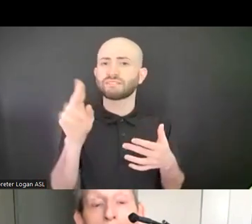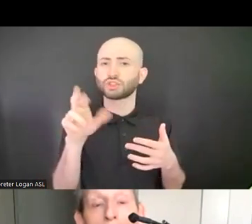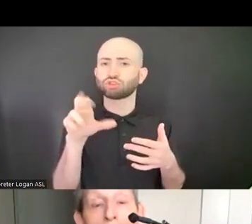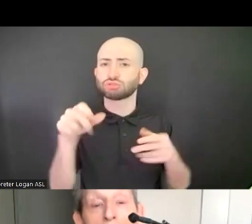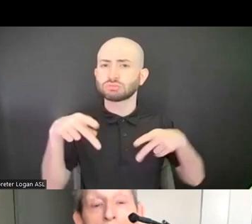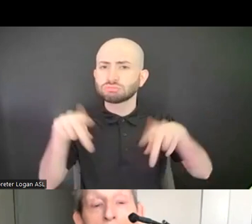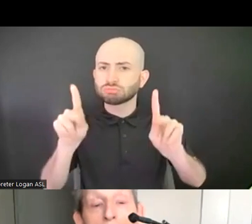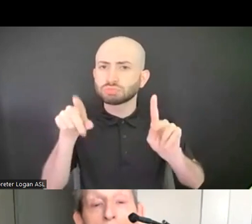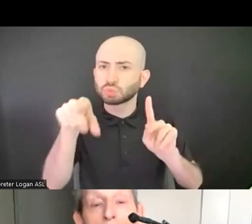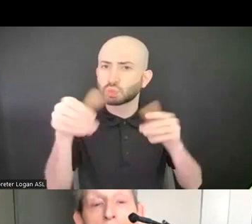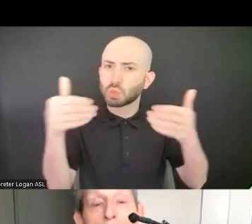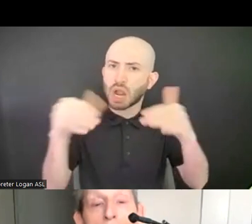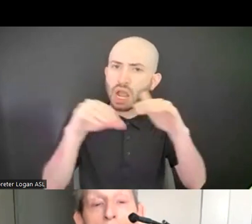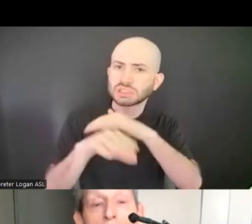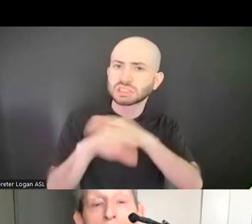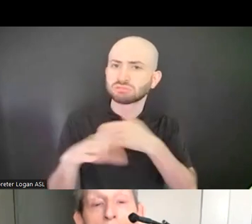finally